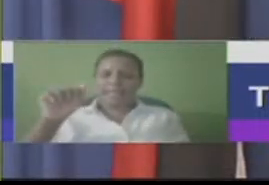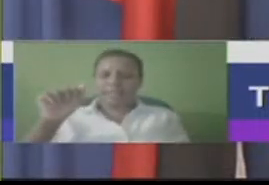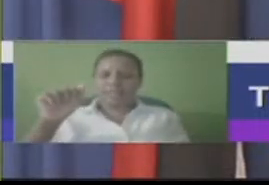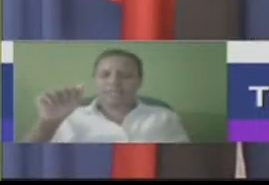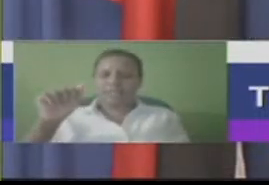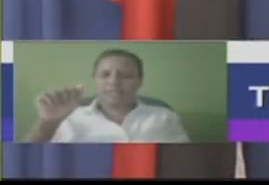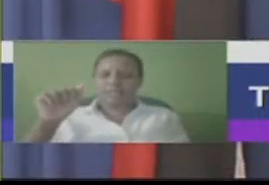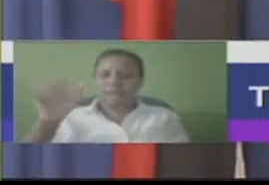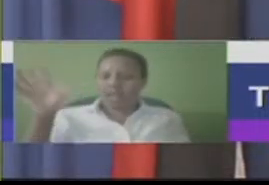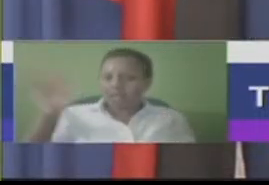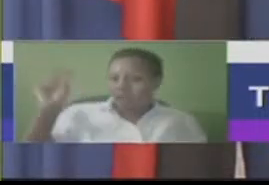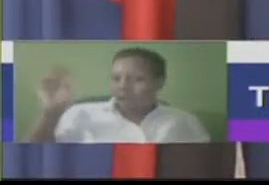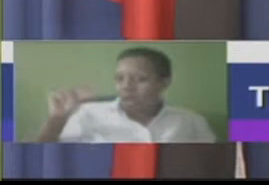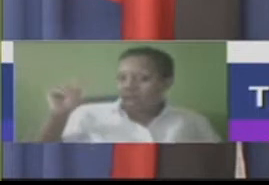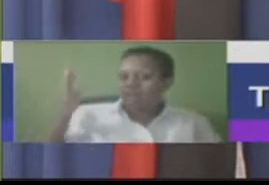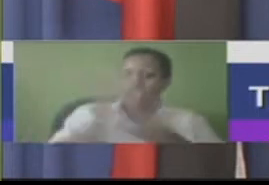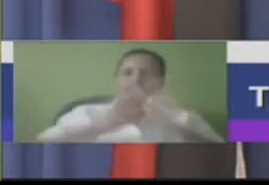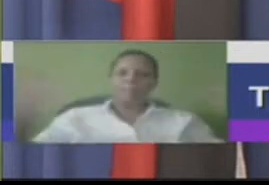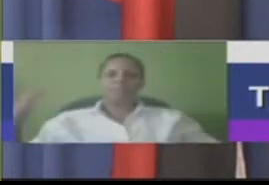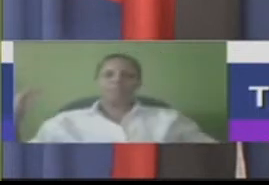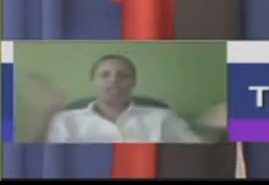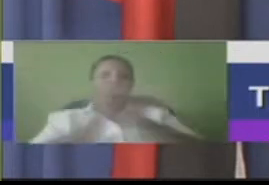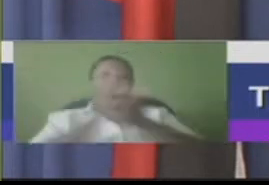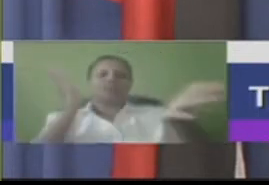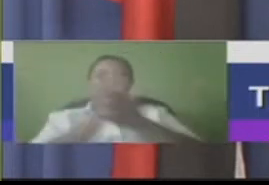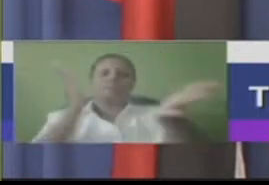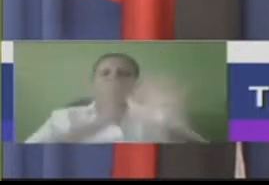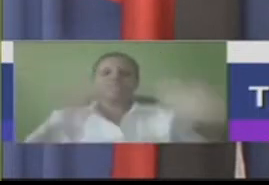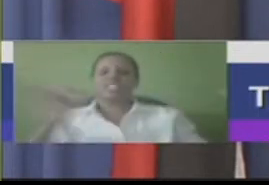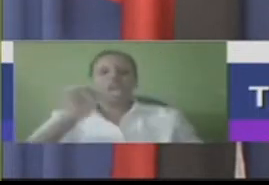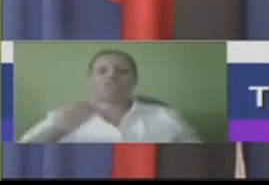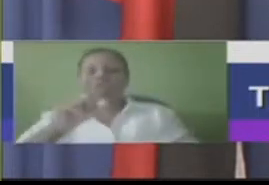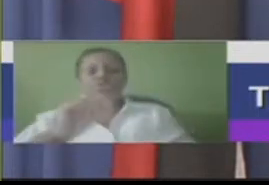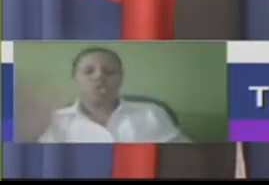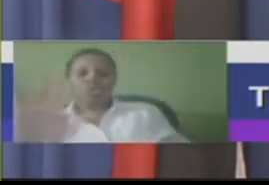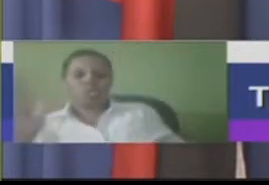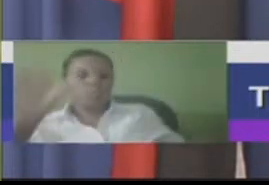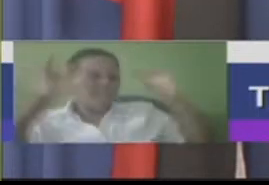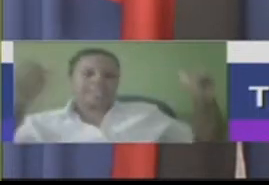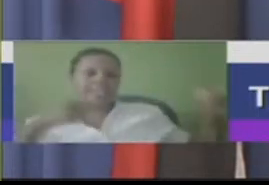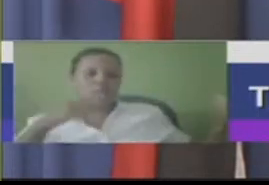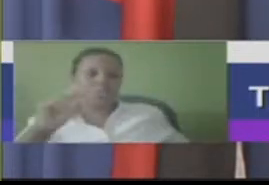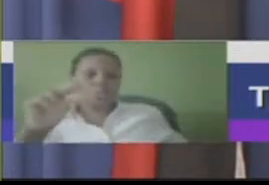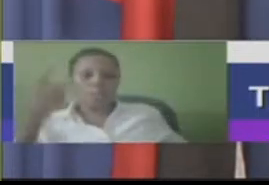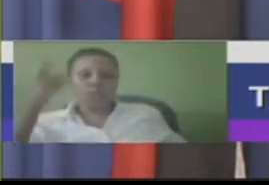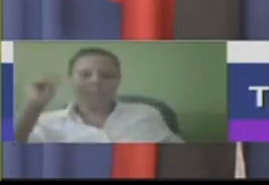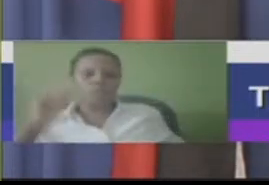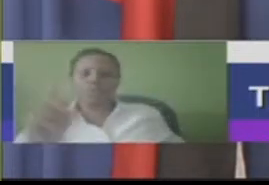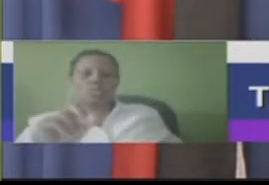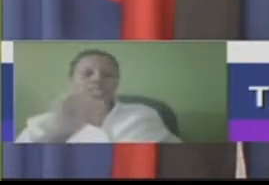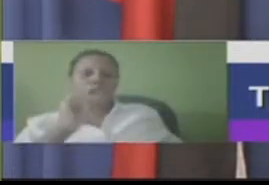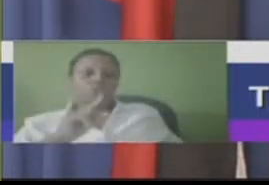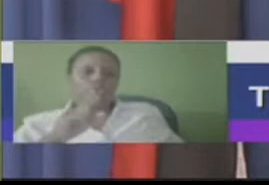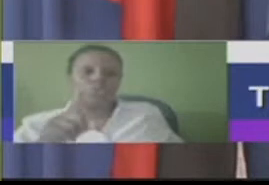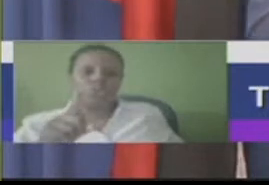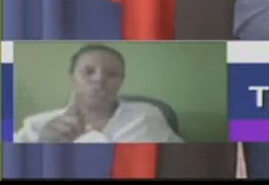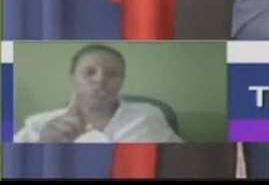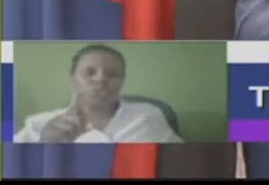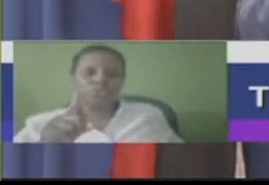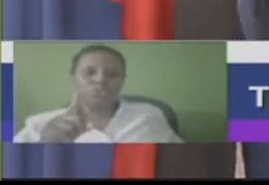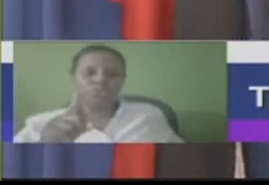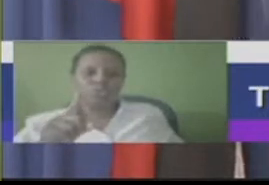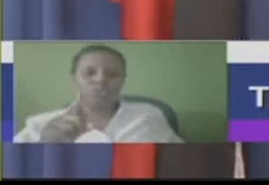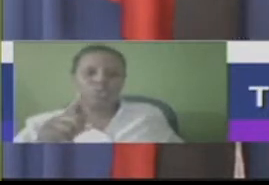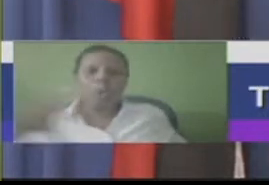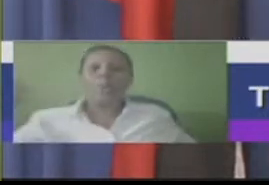That's the kind of loose statement that is made. We have government construction on, let me just pick a few. We